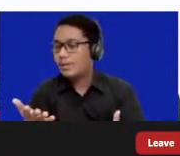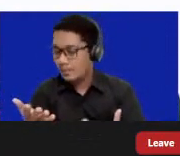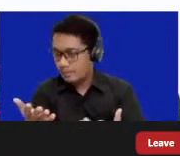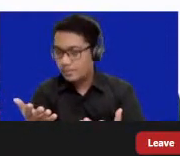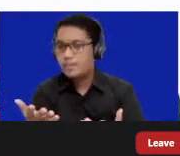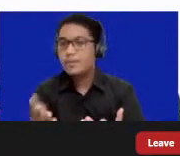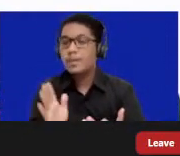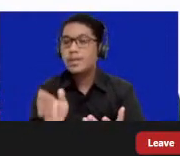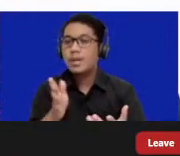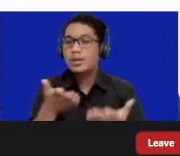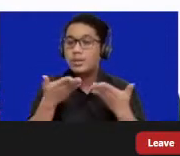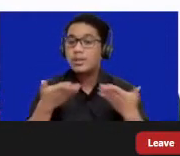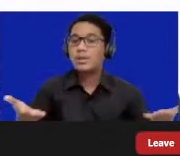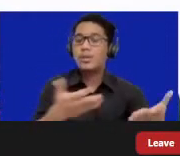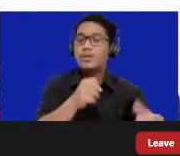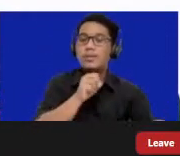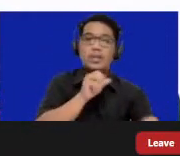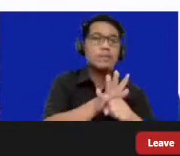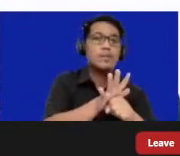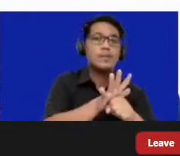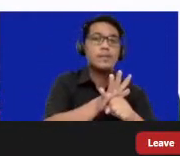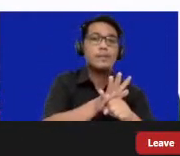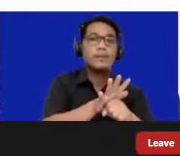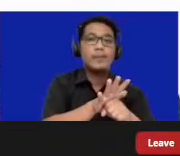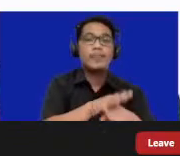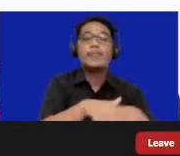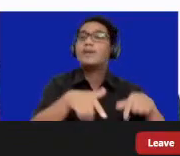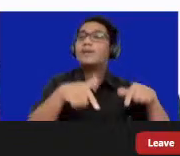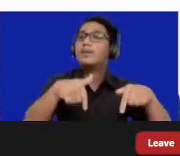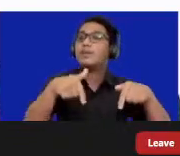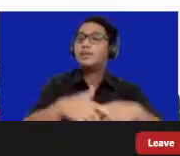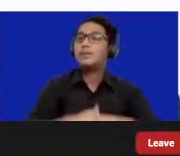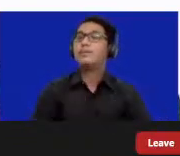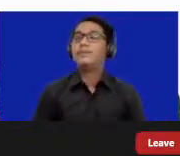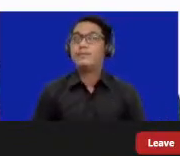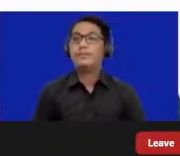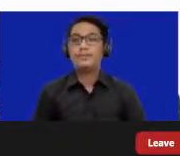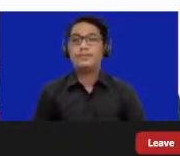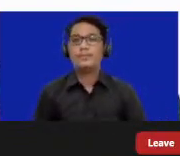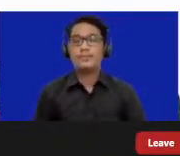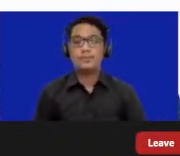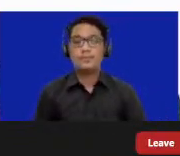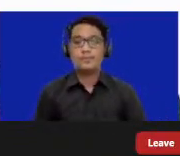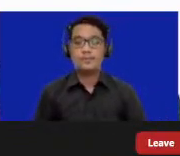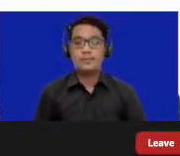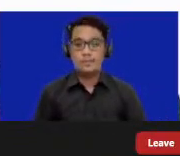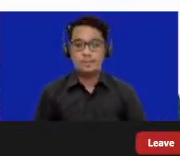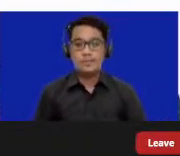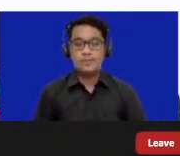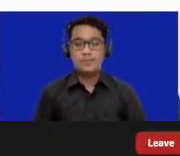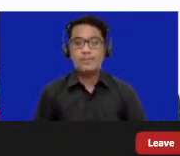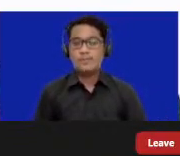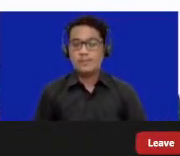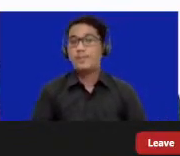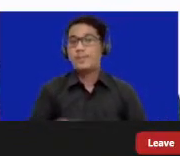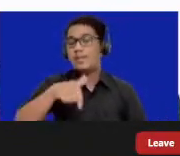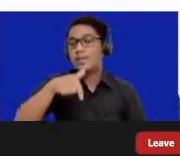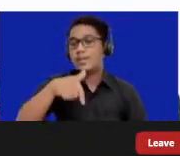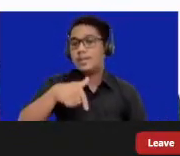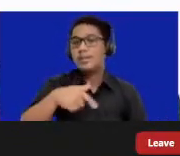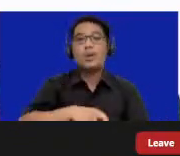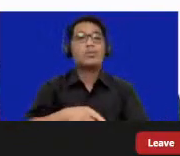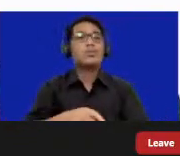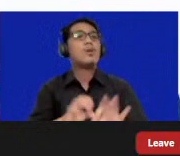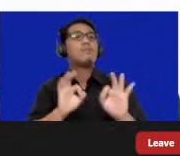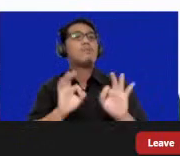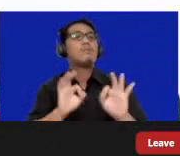an important role to play. And that's where it's important that we start thinking at how can we better engage private